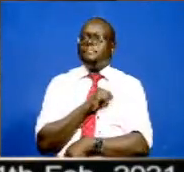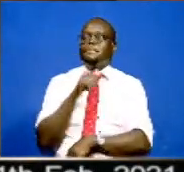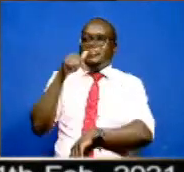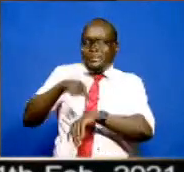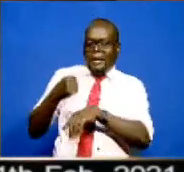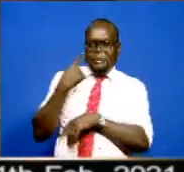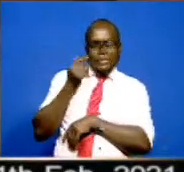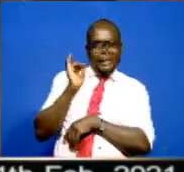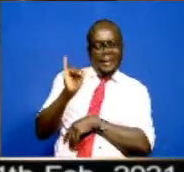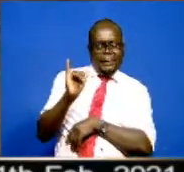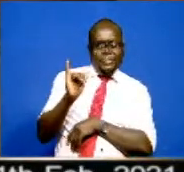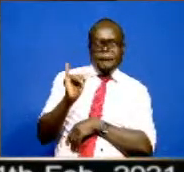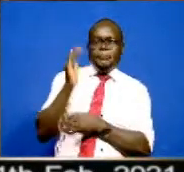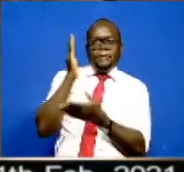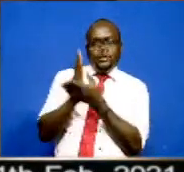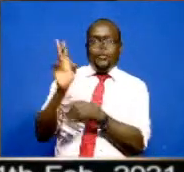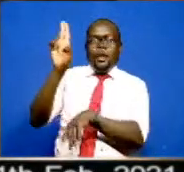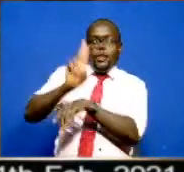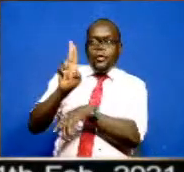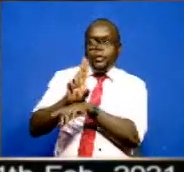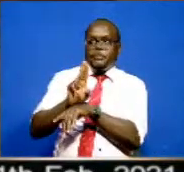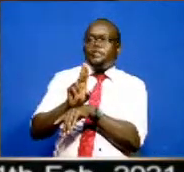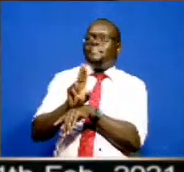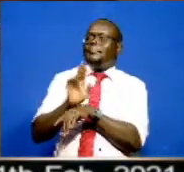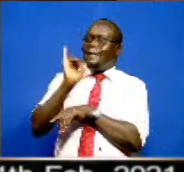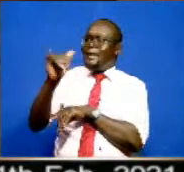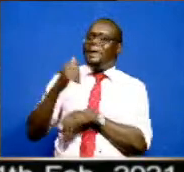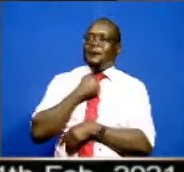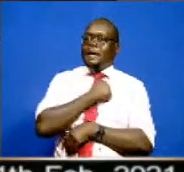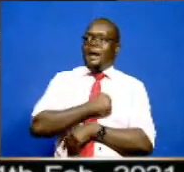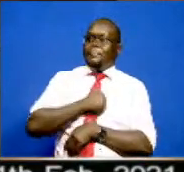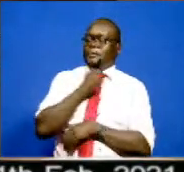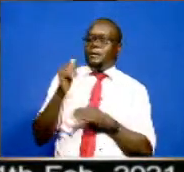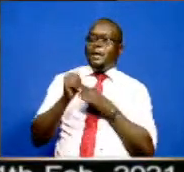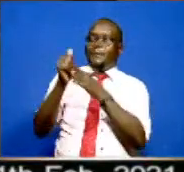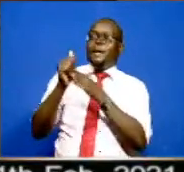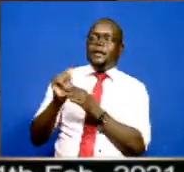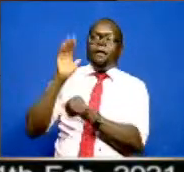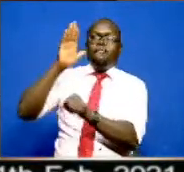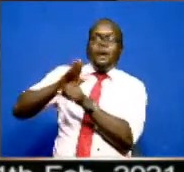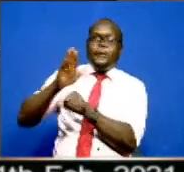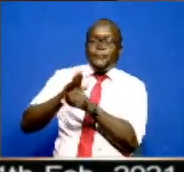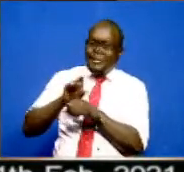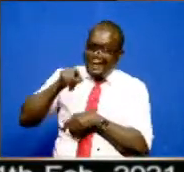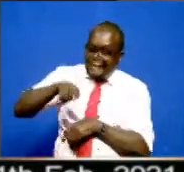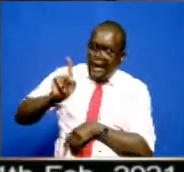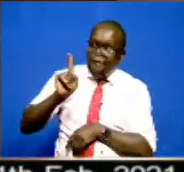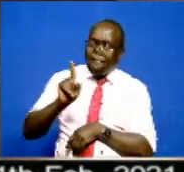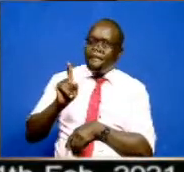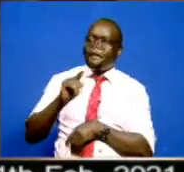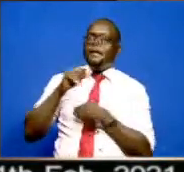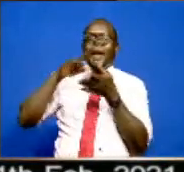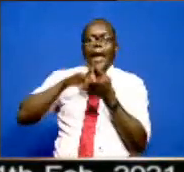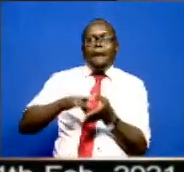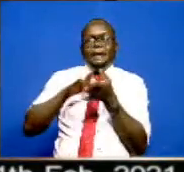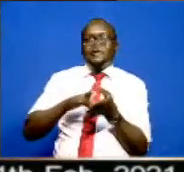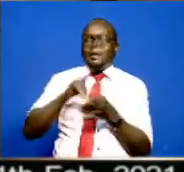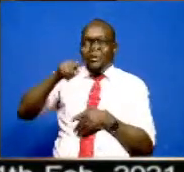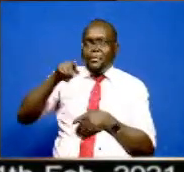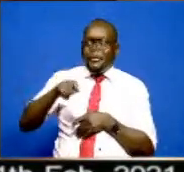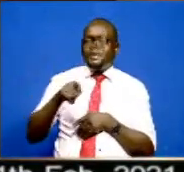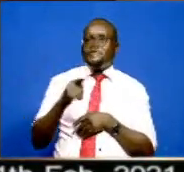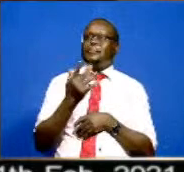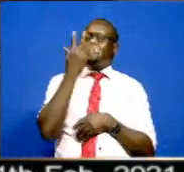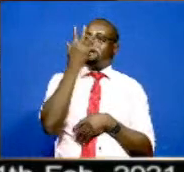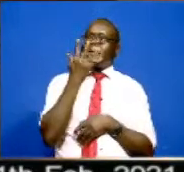look at it, they are using the expertise. And I'm sorry, the leader of majority, who is before me here, is emphasizing on these